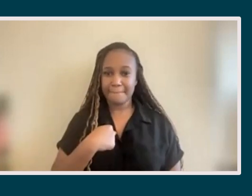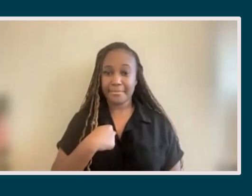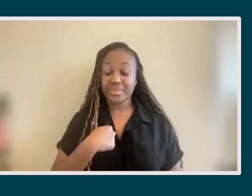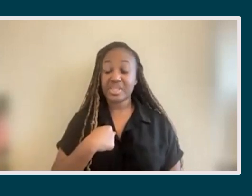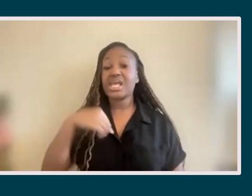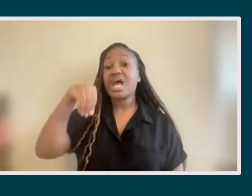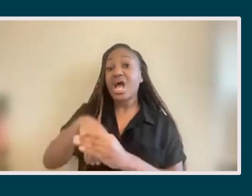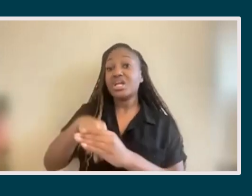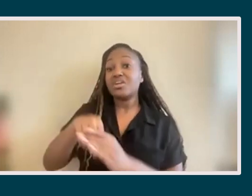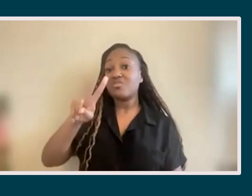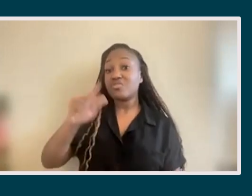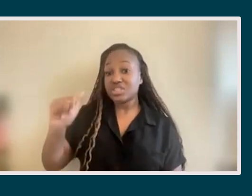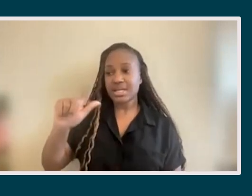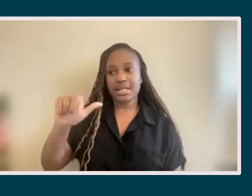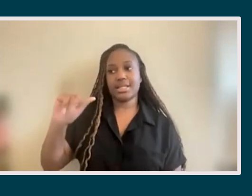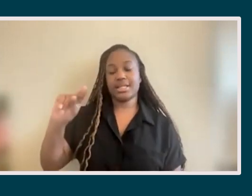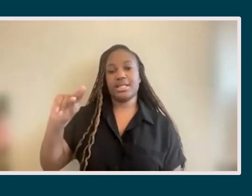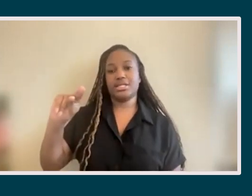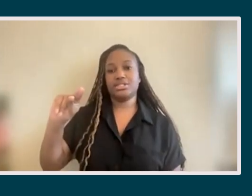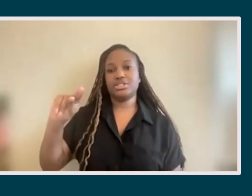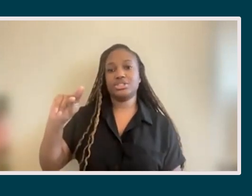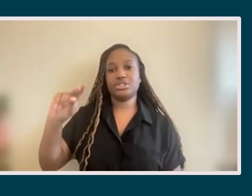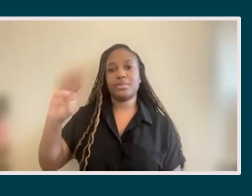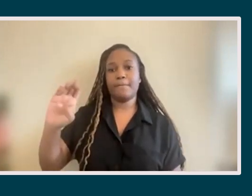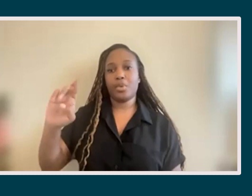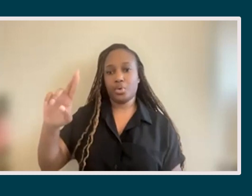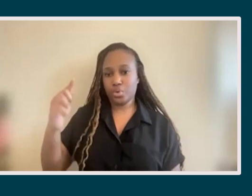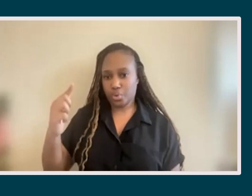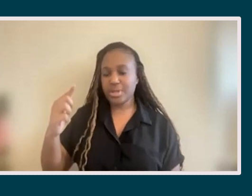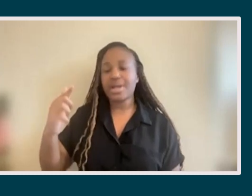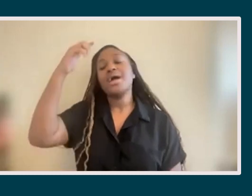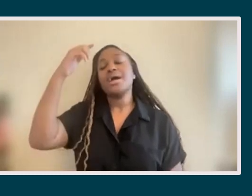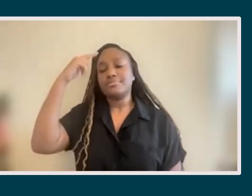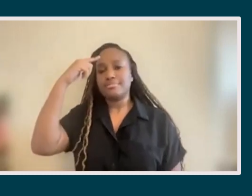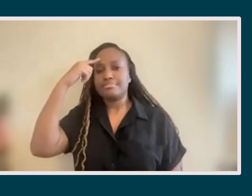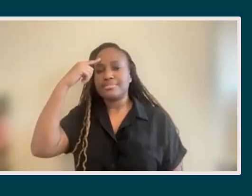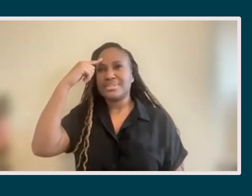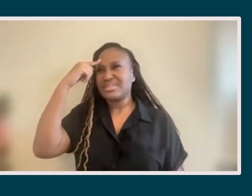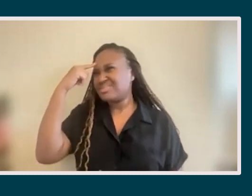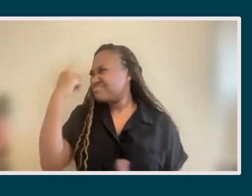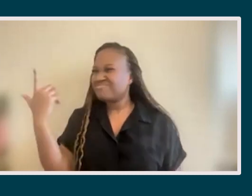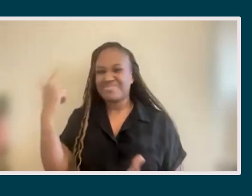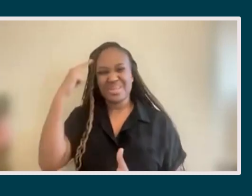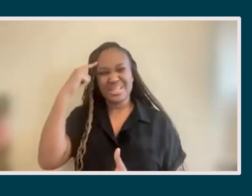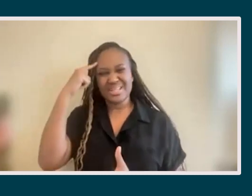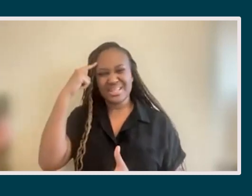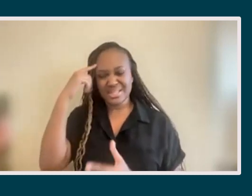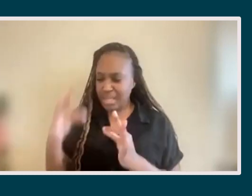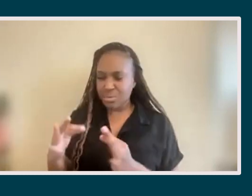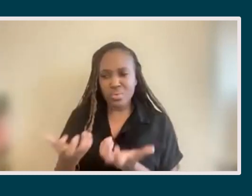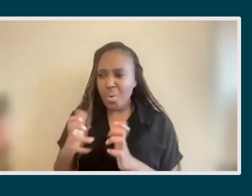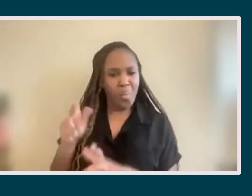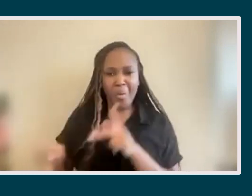Lynchburg, they decided, we don't want anyone burning Lynchburg down as they were in Danville, Virginia. So we're going to desegregate